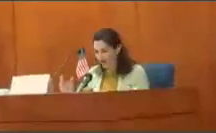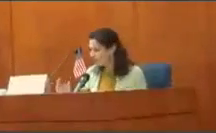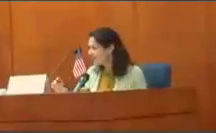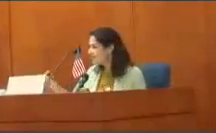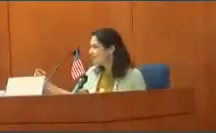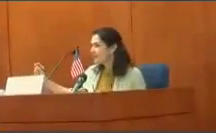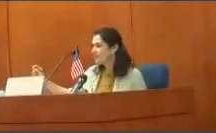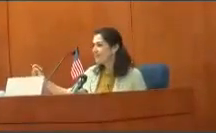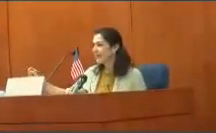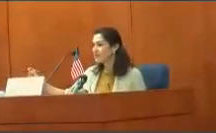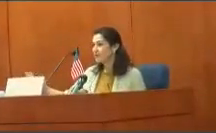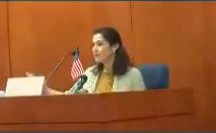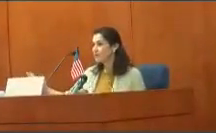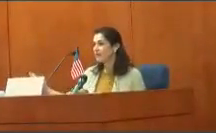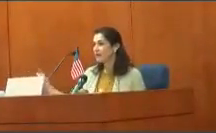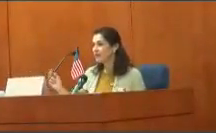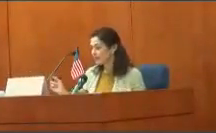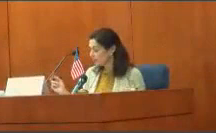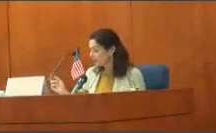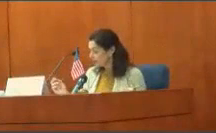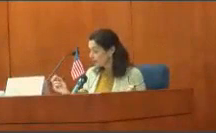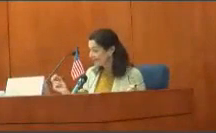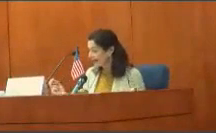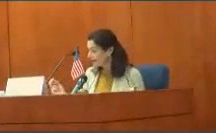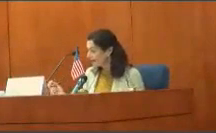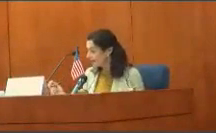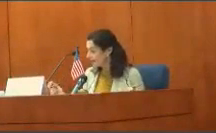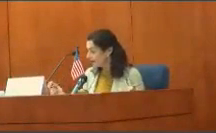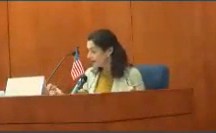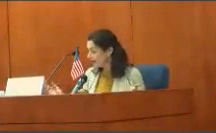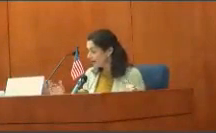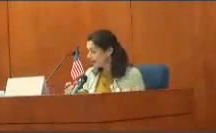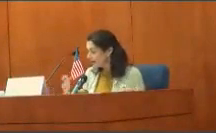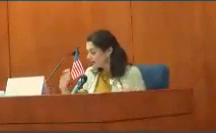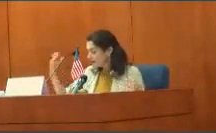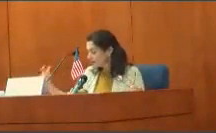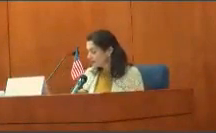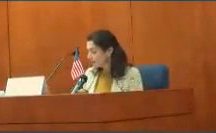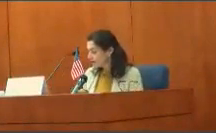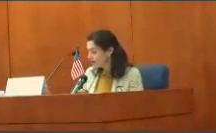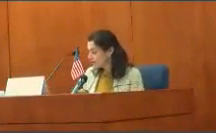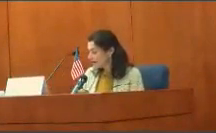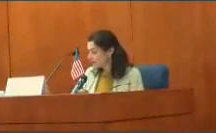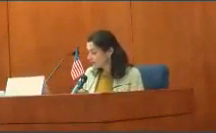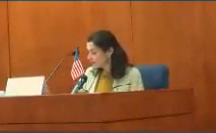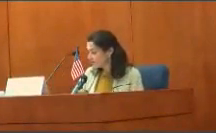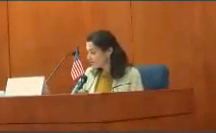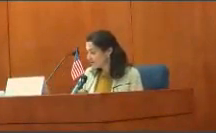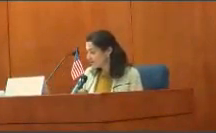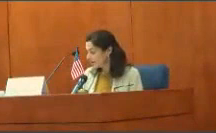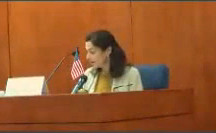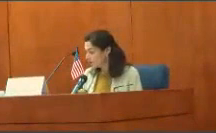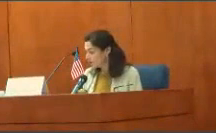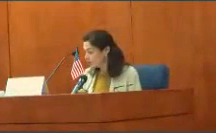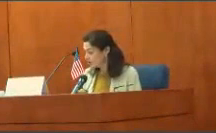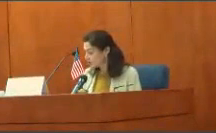your comments and in the maps that you're submitting, keep the reality in front of you that, roughly